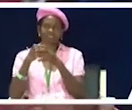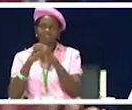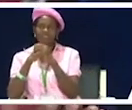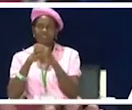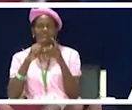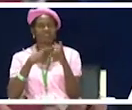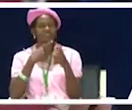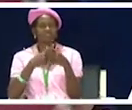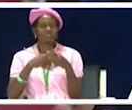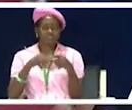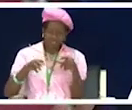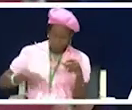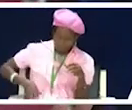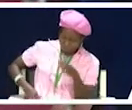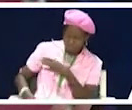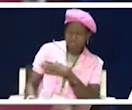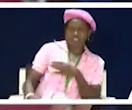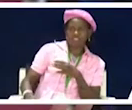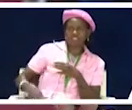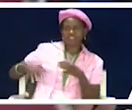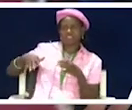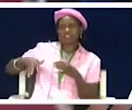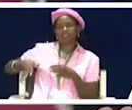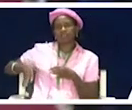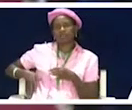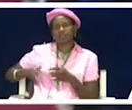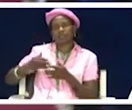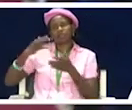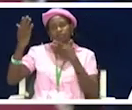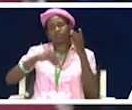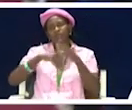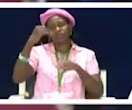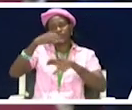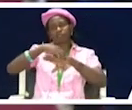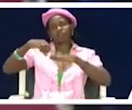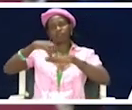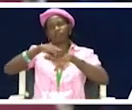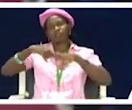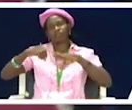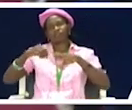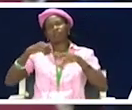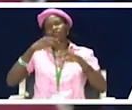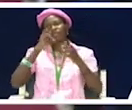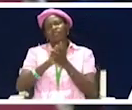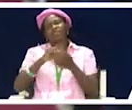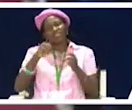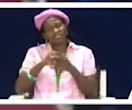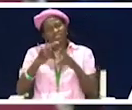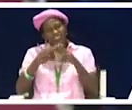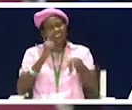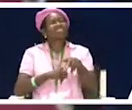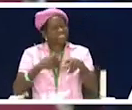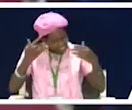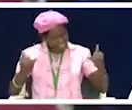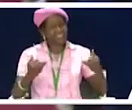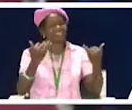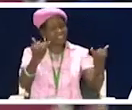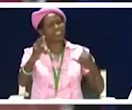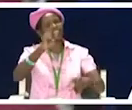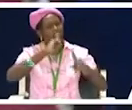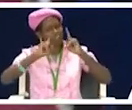Then he put his hand in his pocket and brought out an envelope and said, in the meantime, I said, now you are speaking.